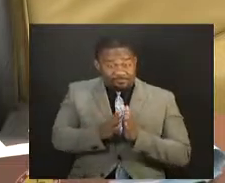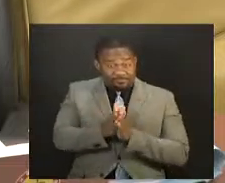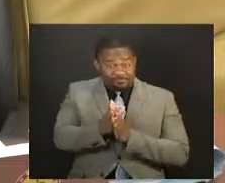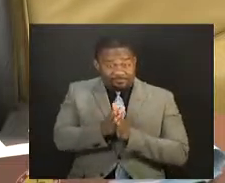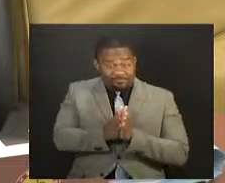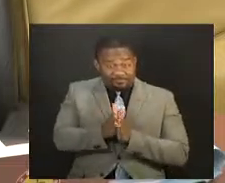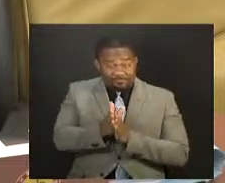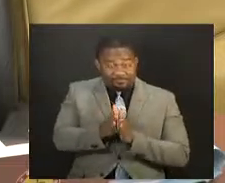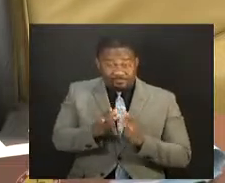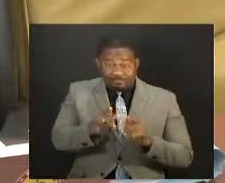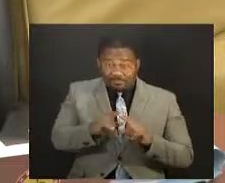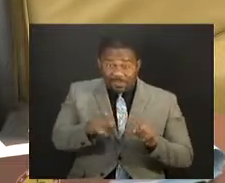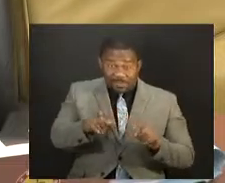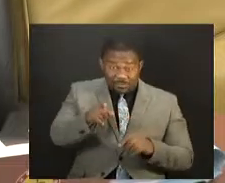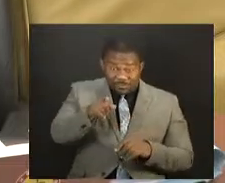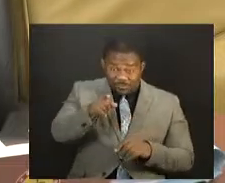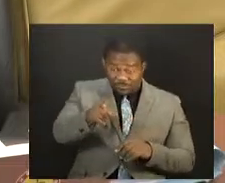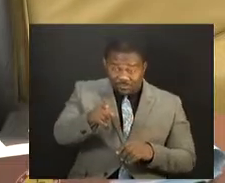official capacity.